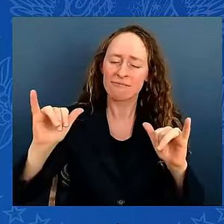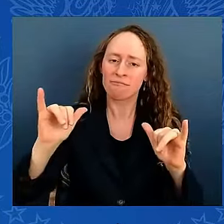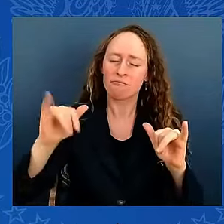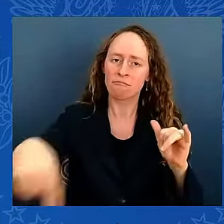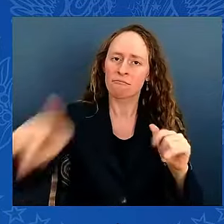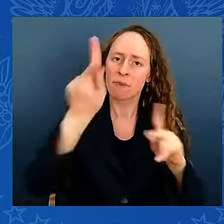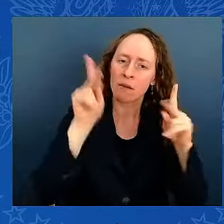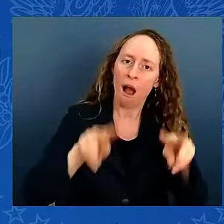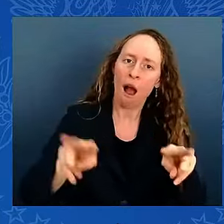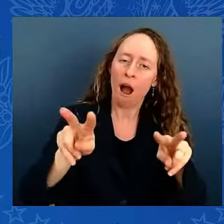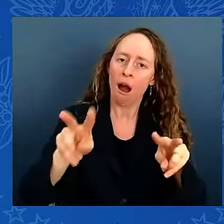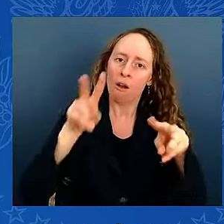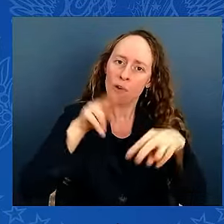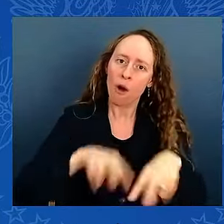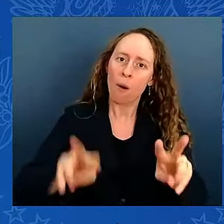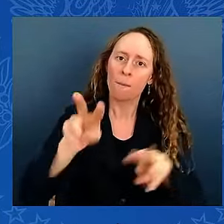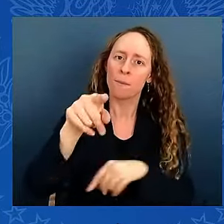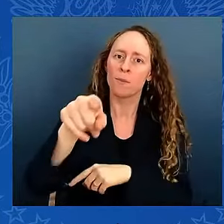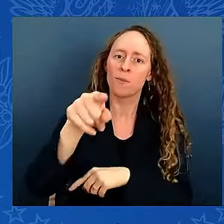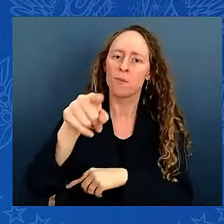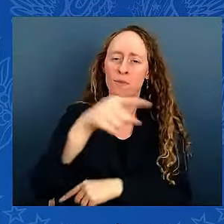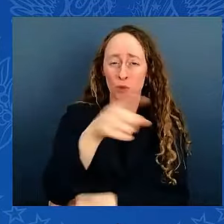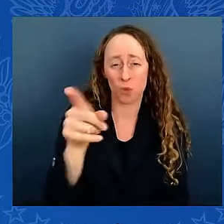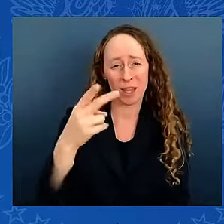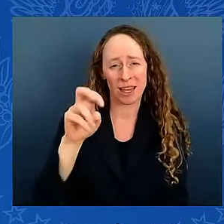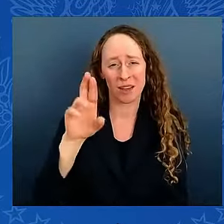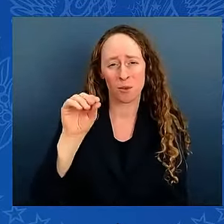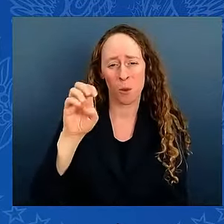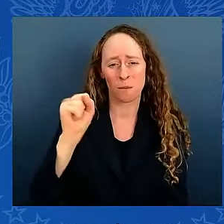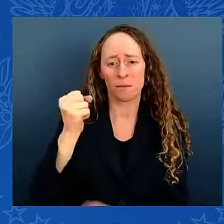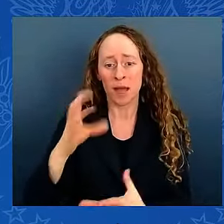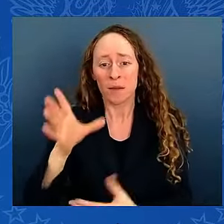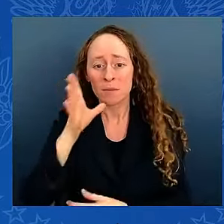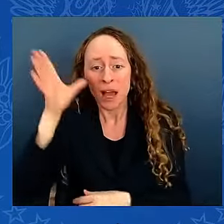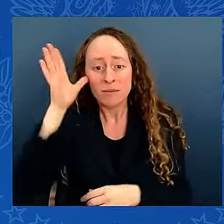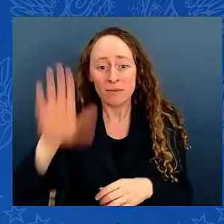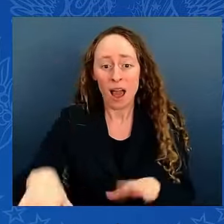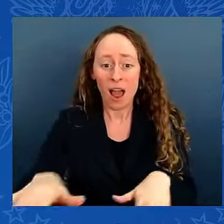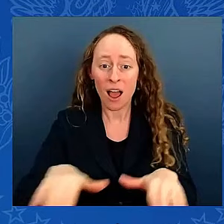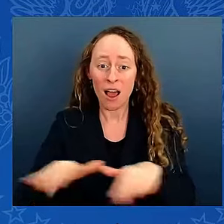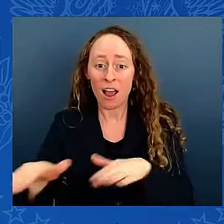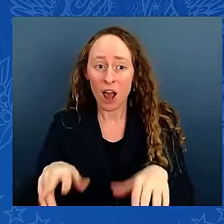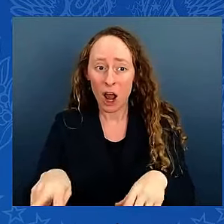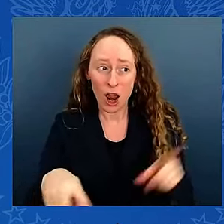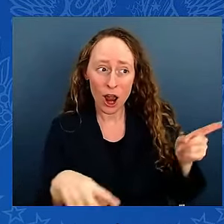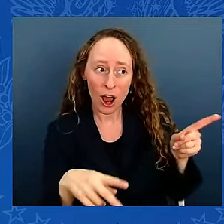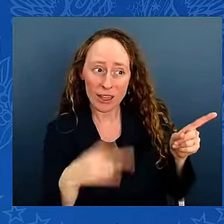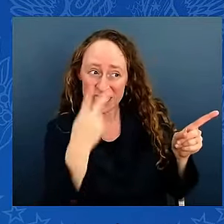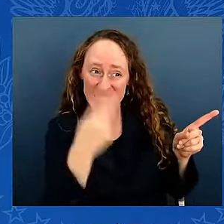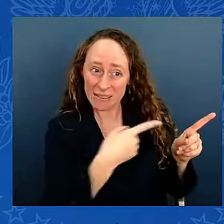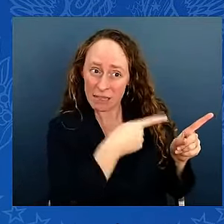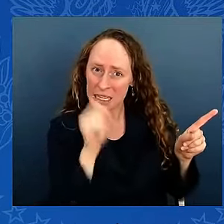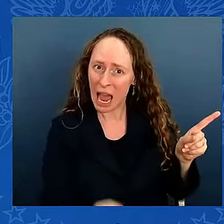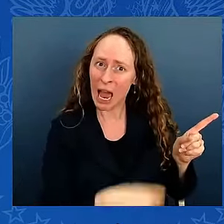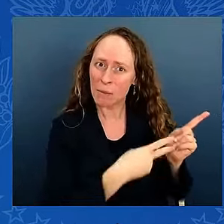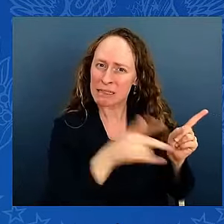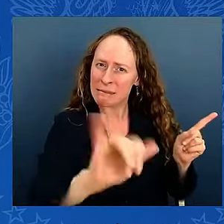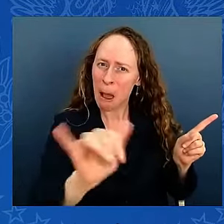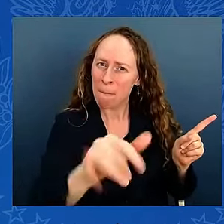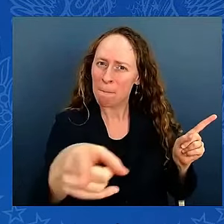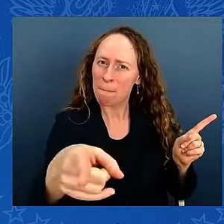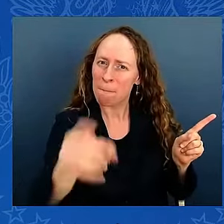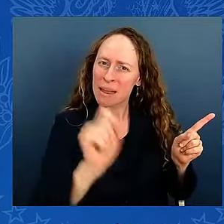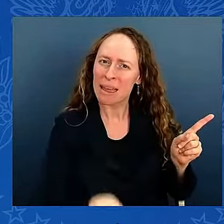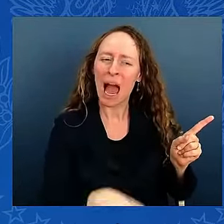How many parents talk to their kids who are having difficulty and say, you can do this, you can overcome anything? I think we